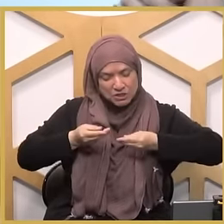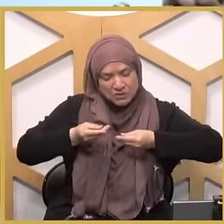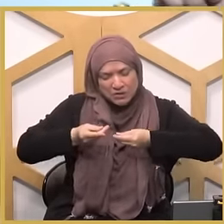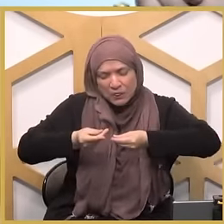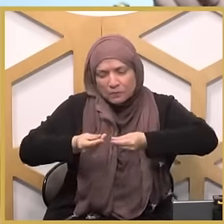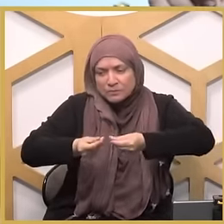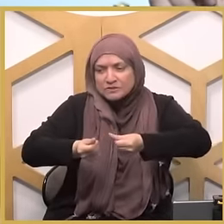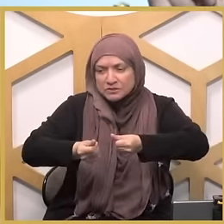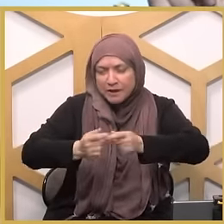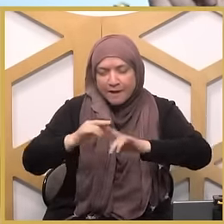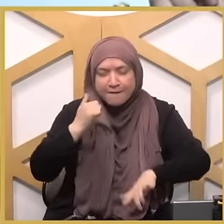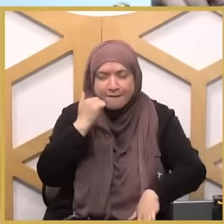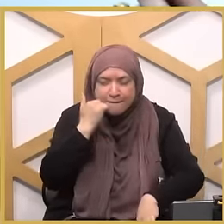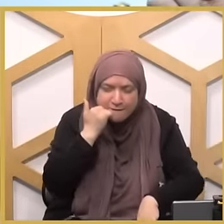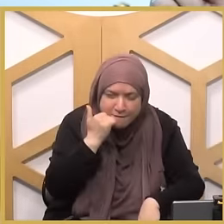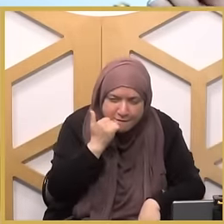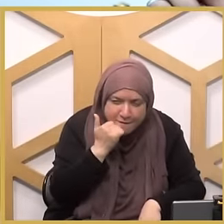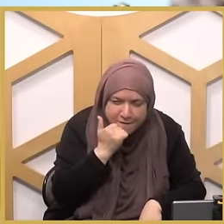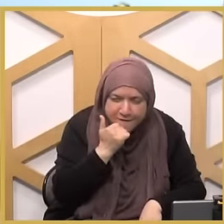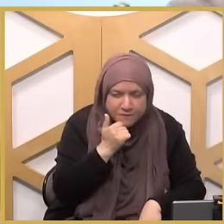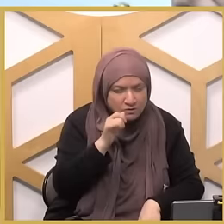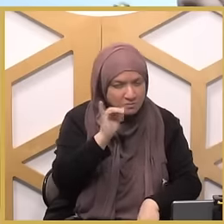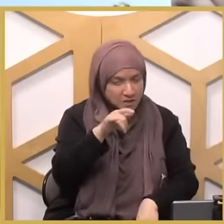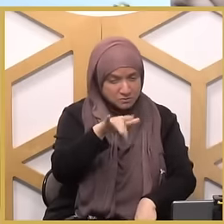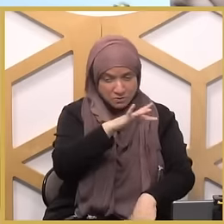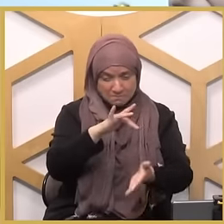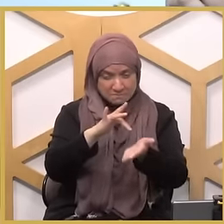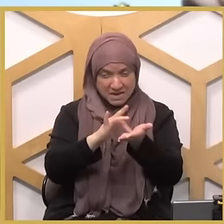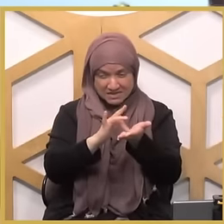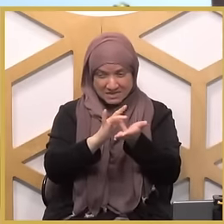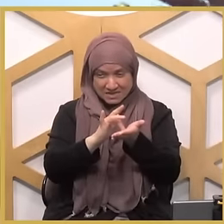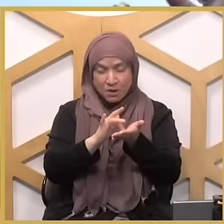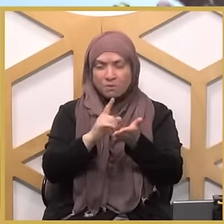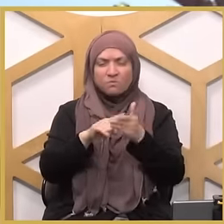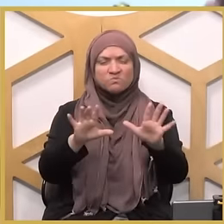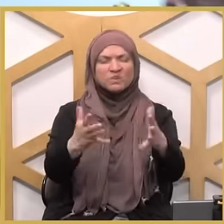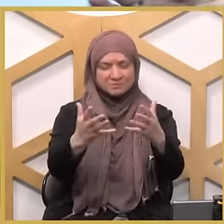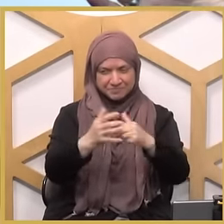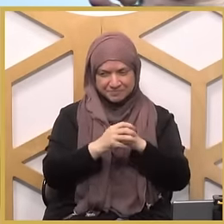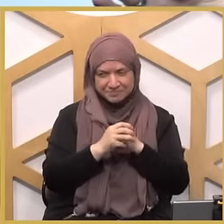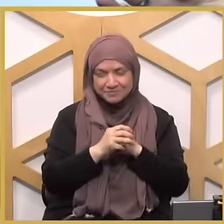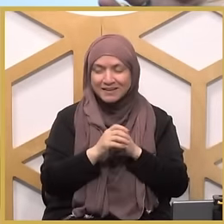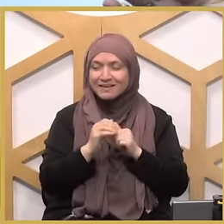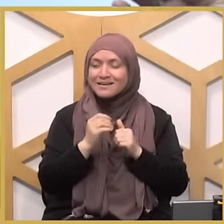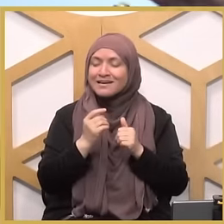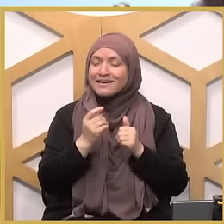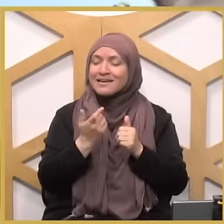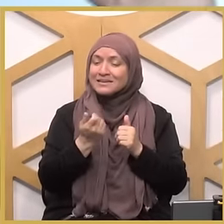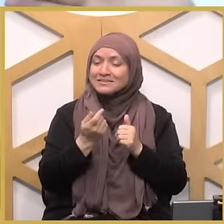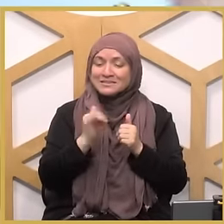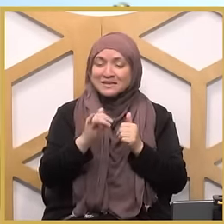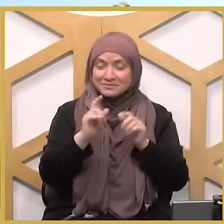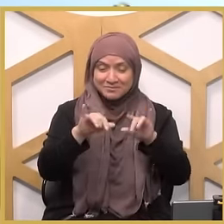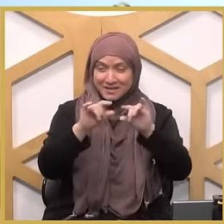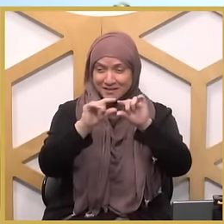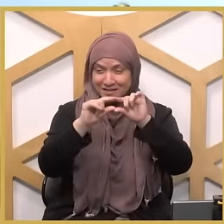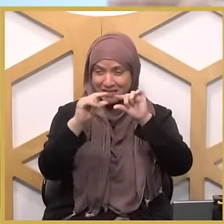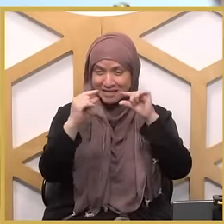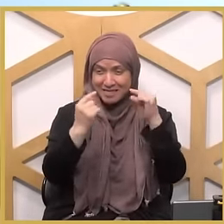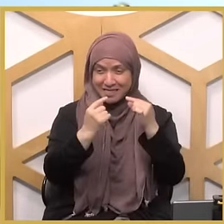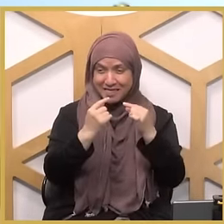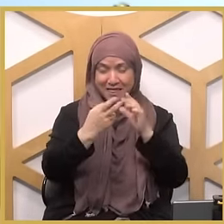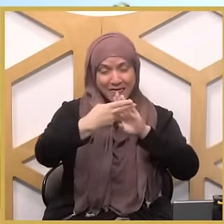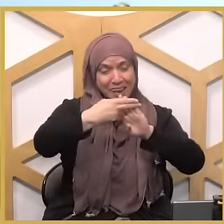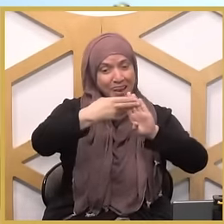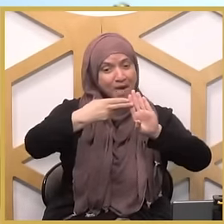Side effects, yeah. Right? Side effects. And it's funny now when you watch a commercial because like they have to like by law like tell you